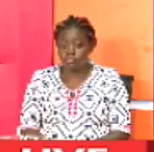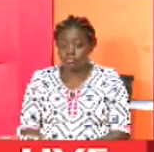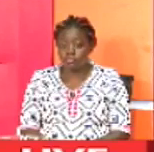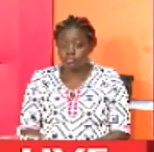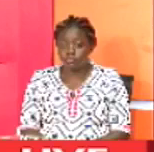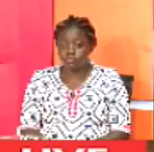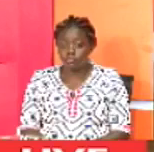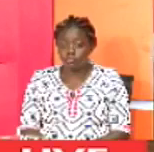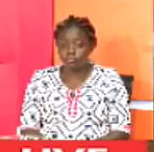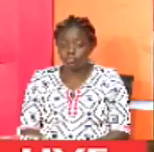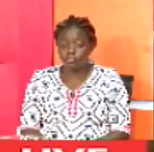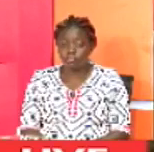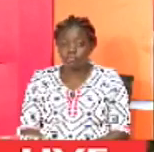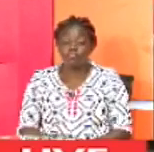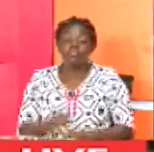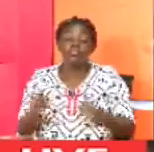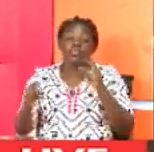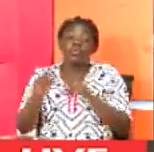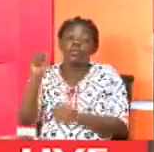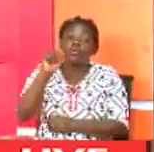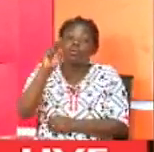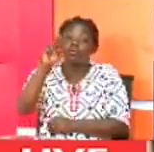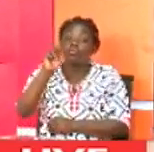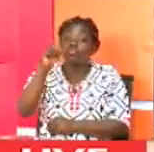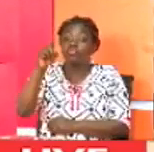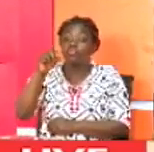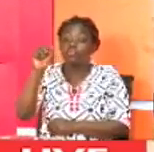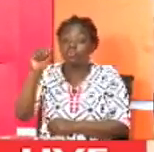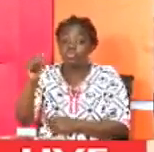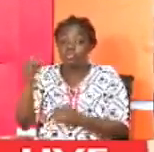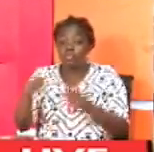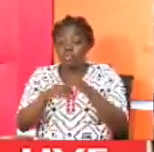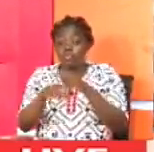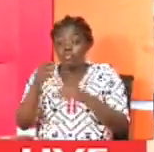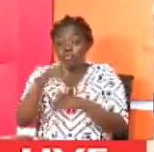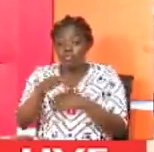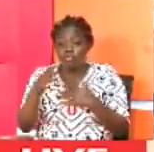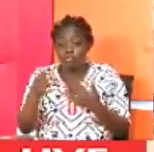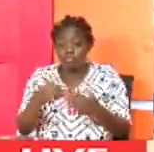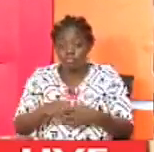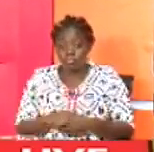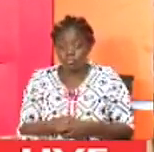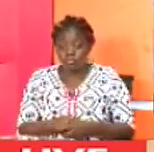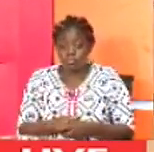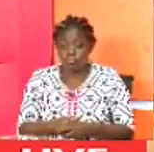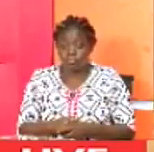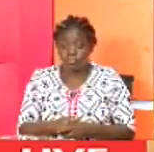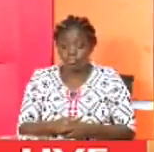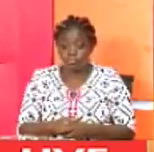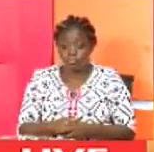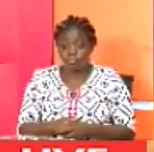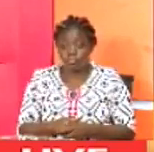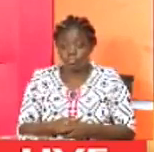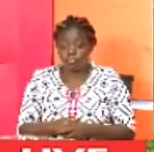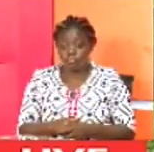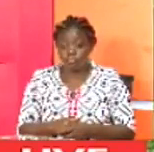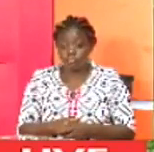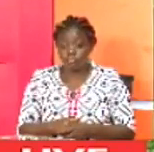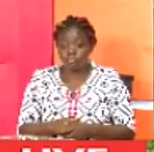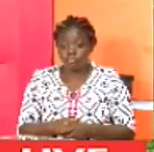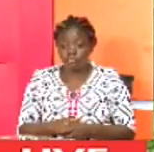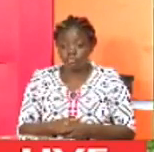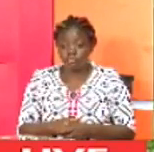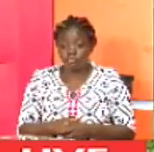what it was going to be done with the same. Basin the Mosomogu never pulled more. Take a take and give a garment him. See him as a matter of Kanyam.